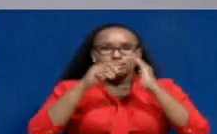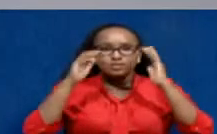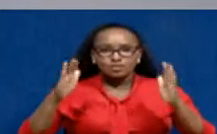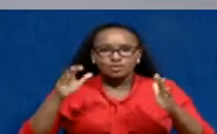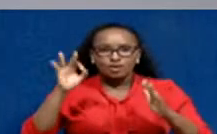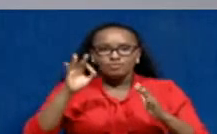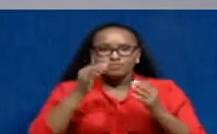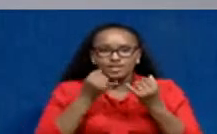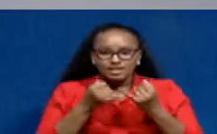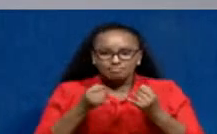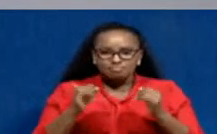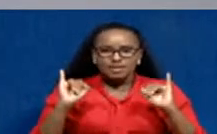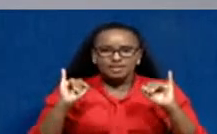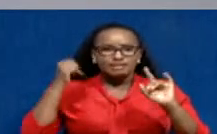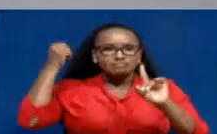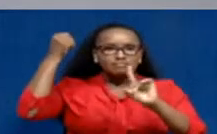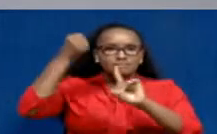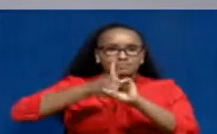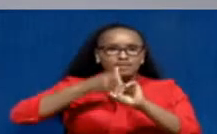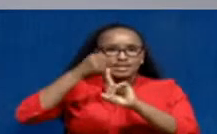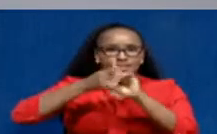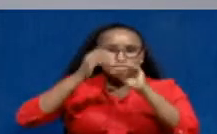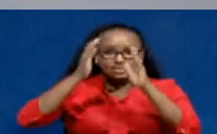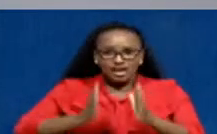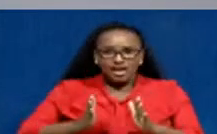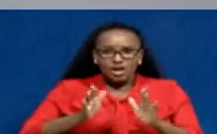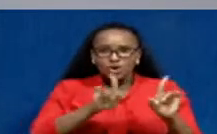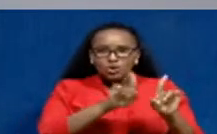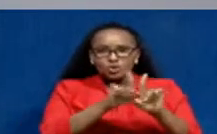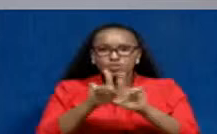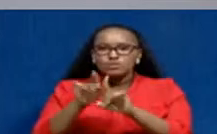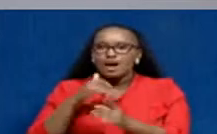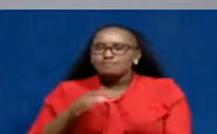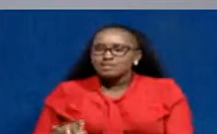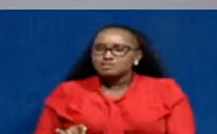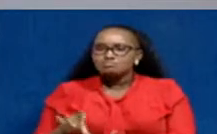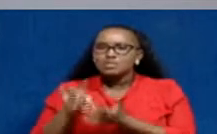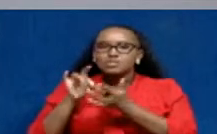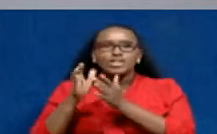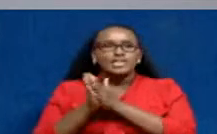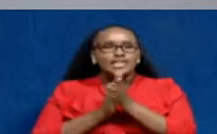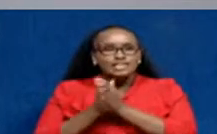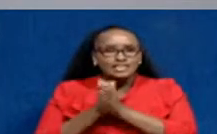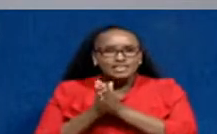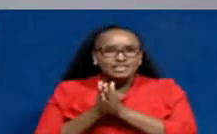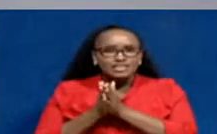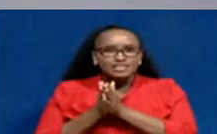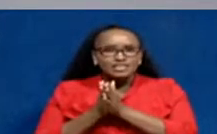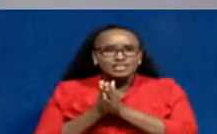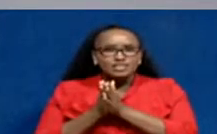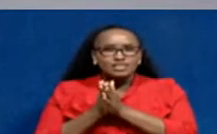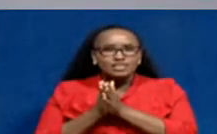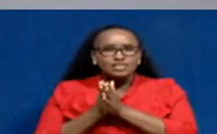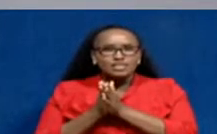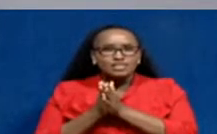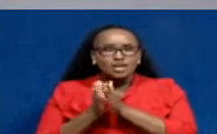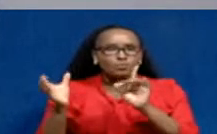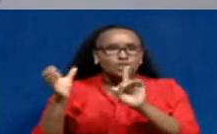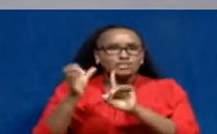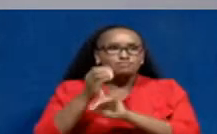of our independence struggle, he had a special calling to execute the last